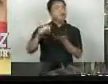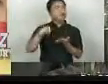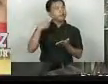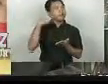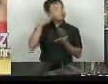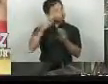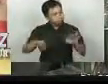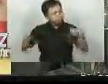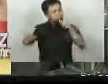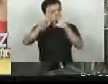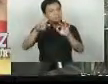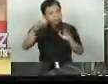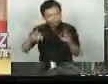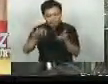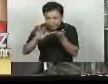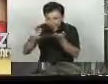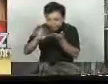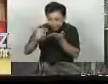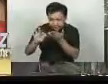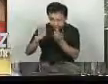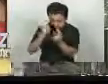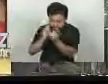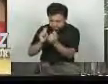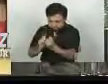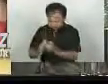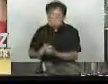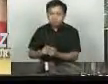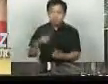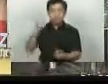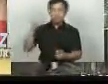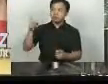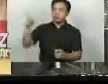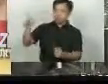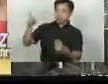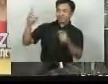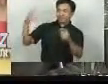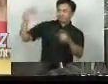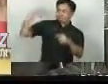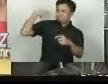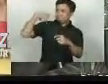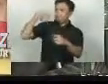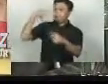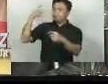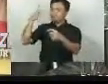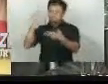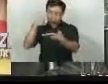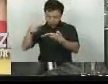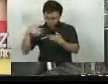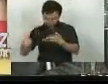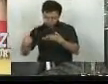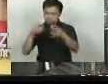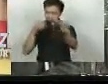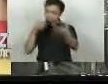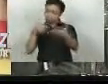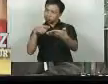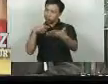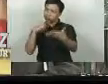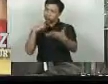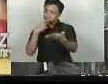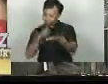handy or ready at any point in time for the management to come up with a decision that is right